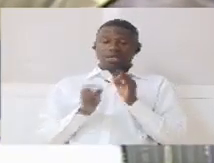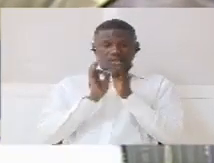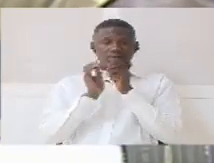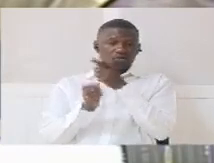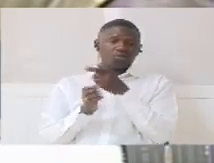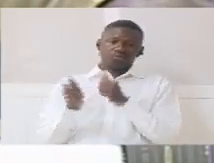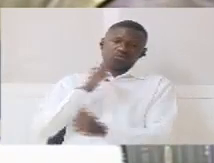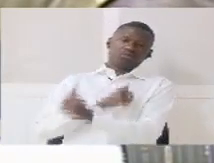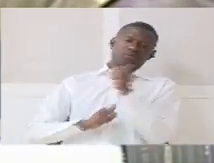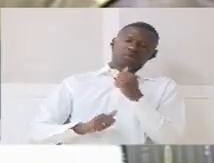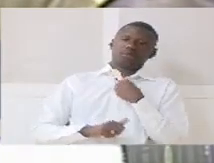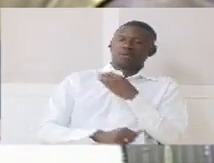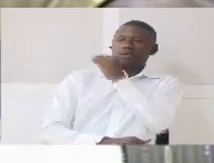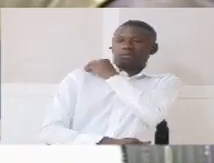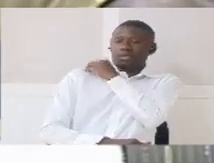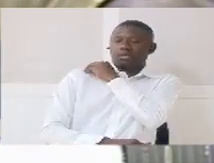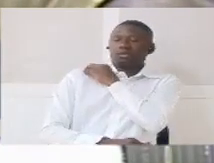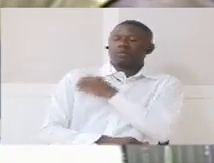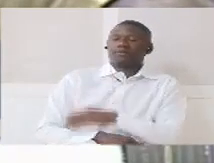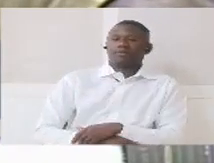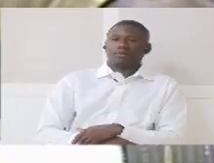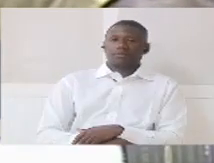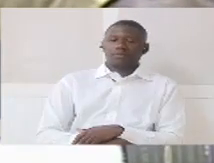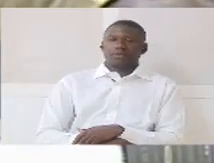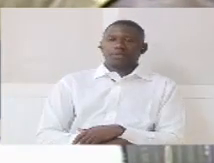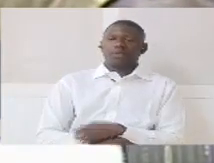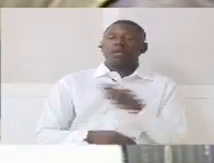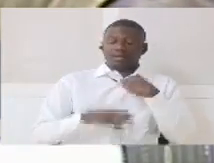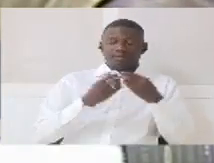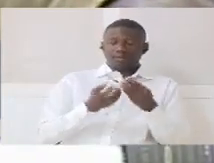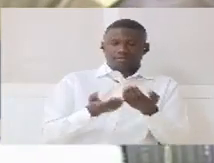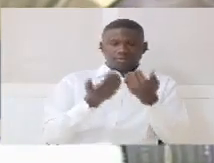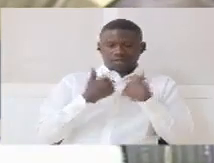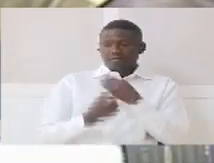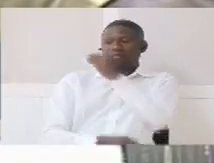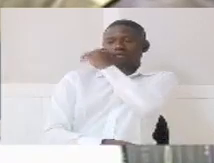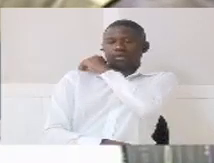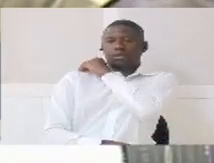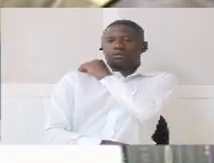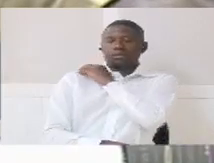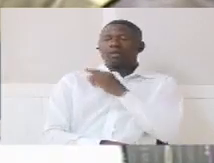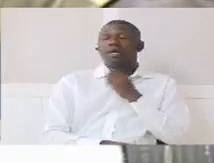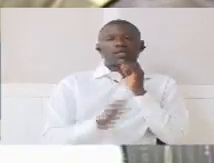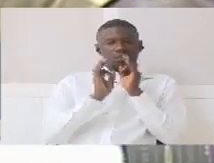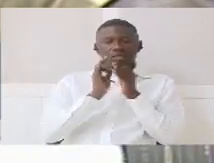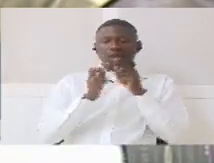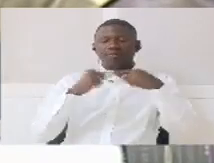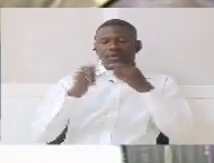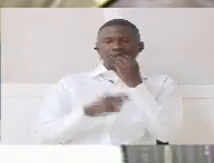rank. Did he reinstate your rank? He reinstated my rank. He said